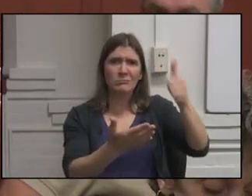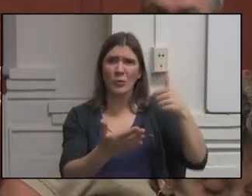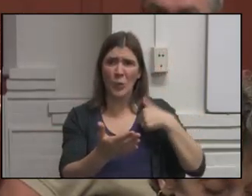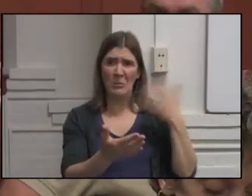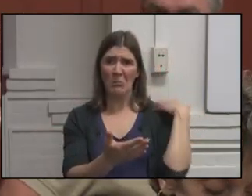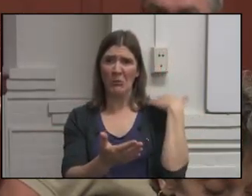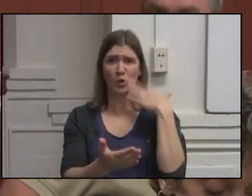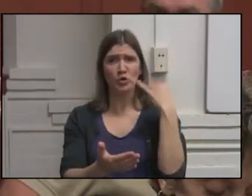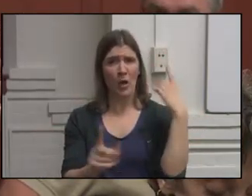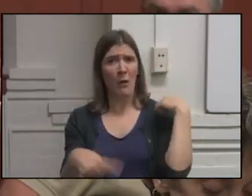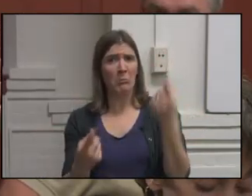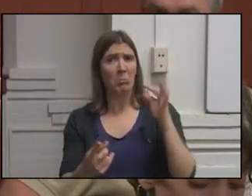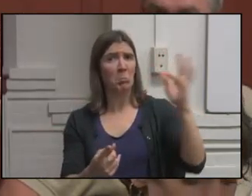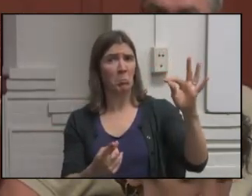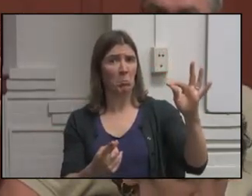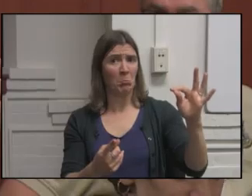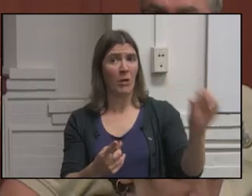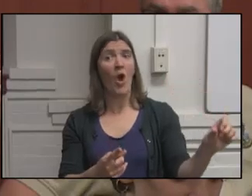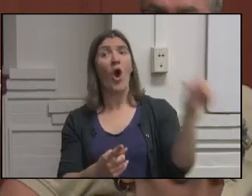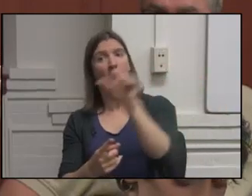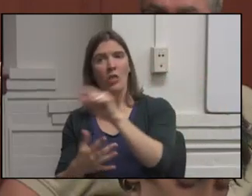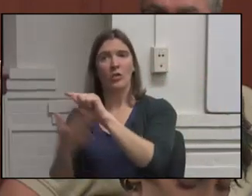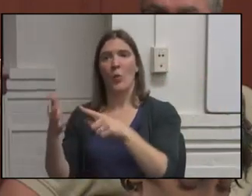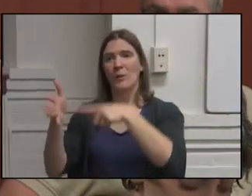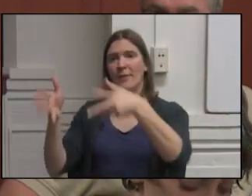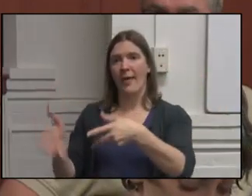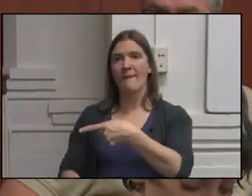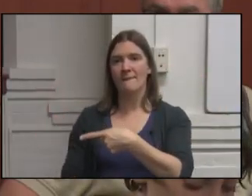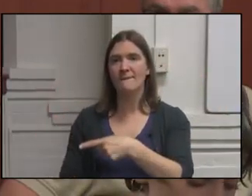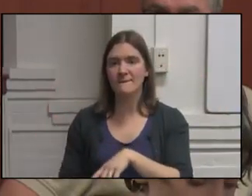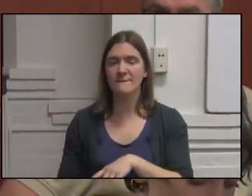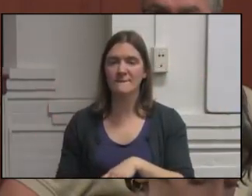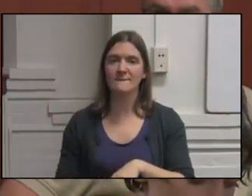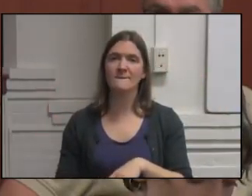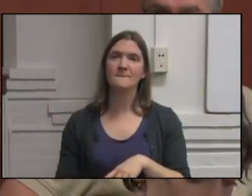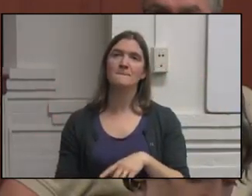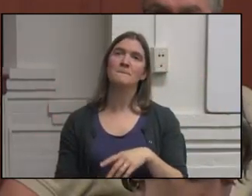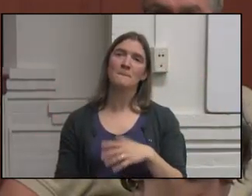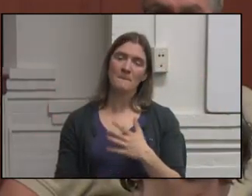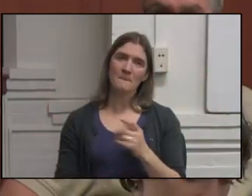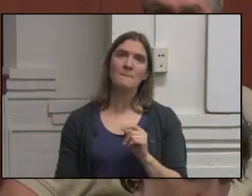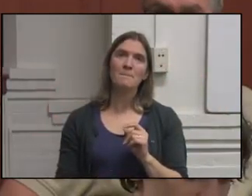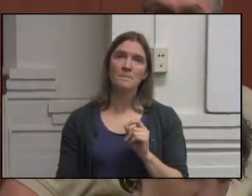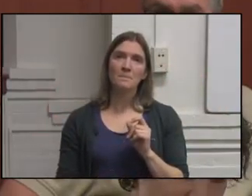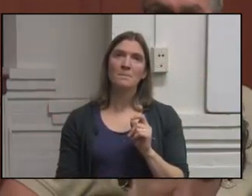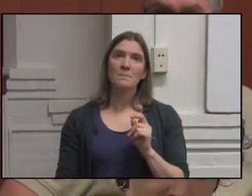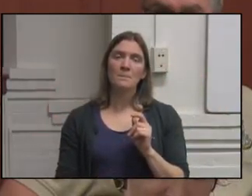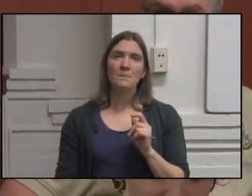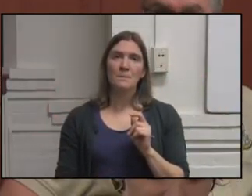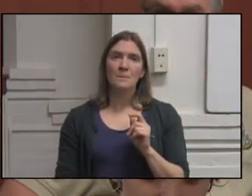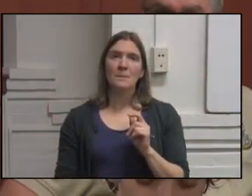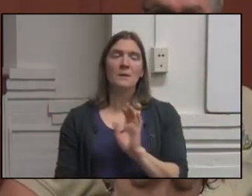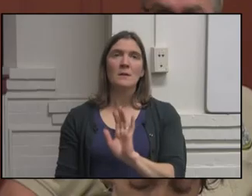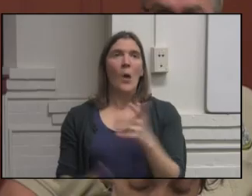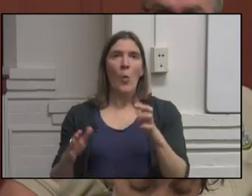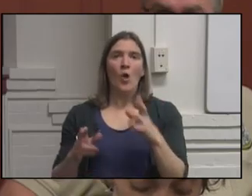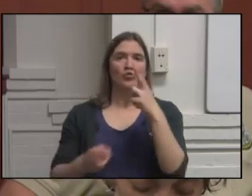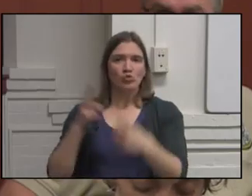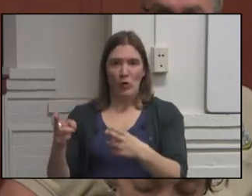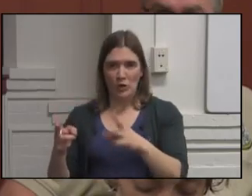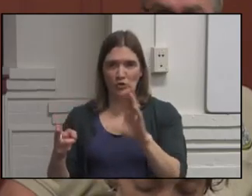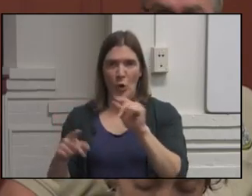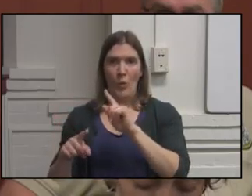doing stuff and that it is important and valuable. But I think it is, I think it is absolutely important